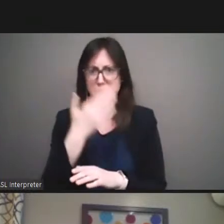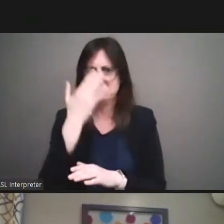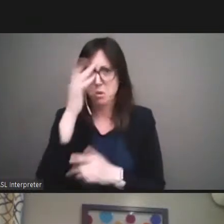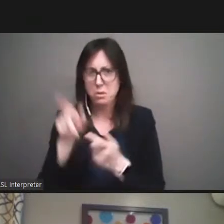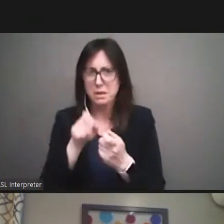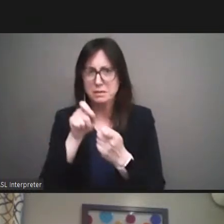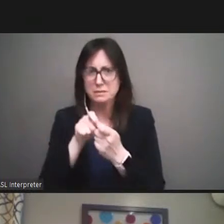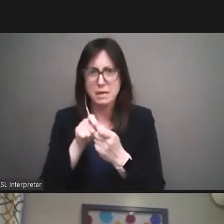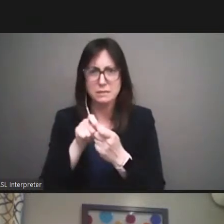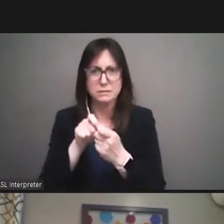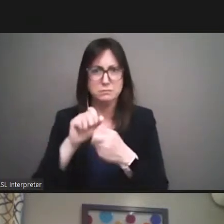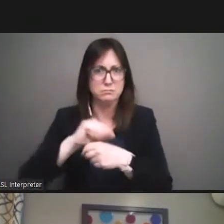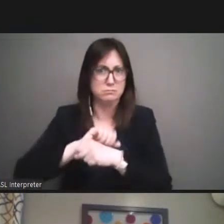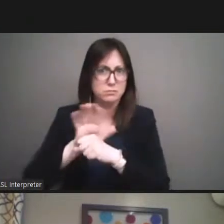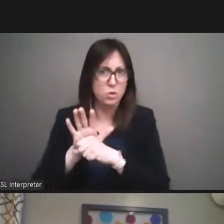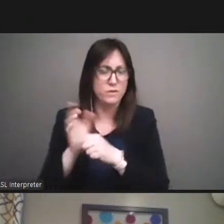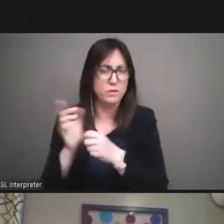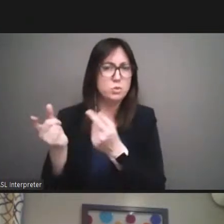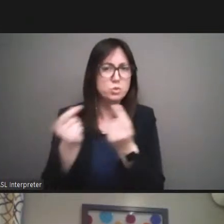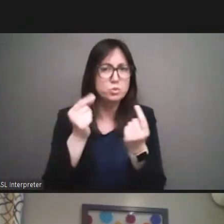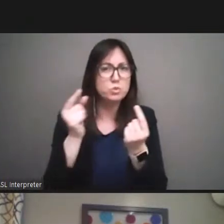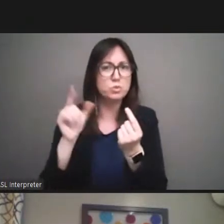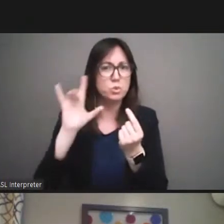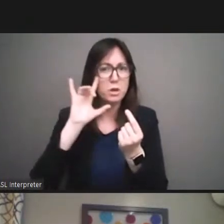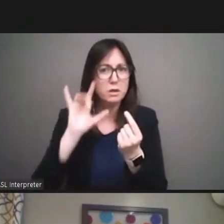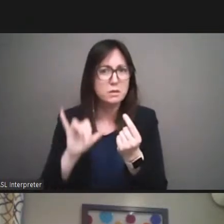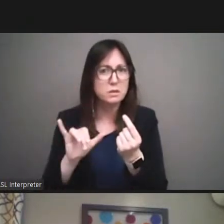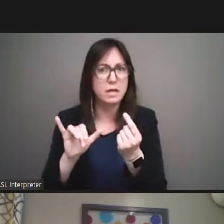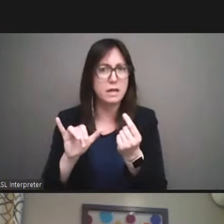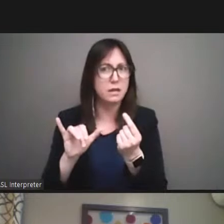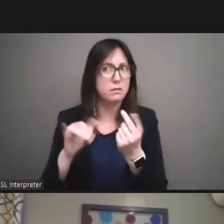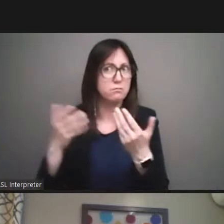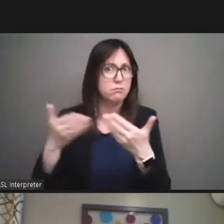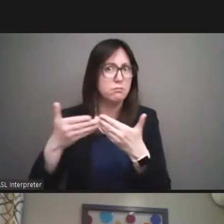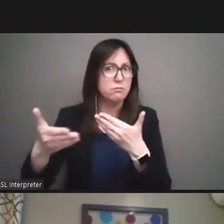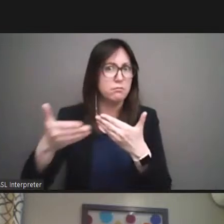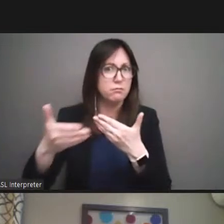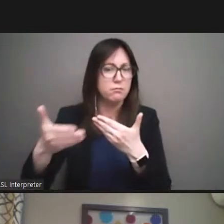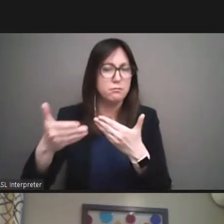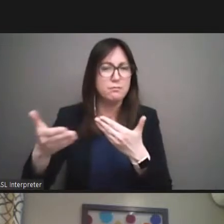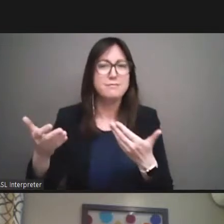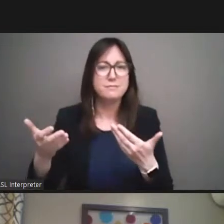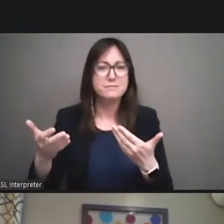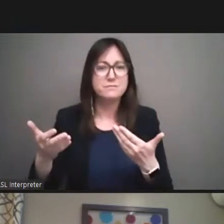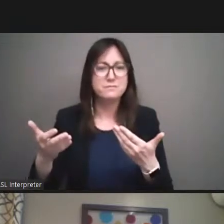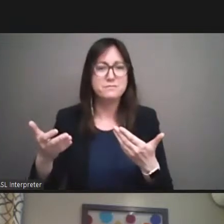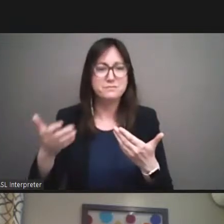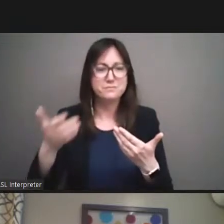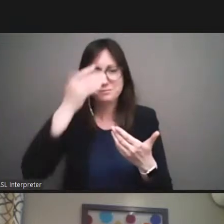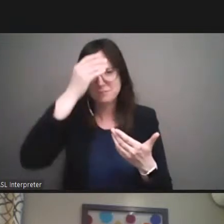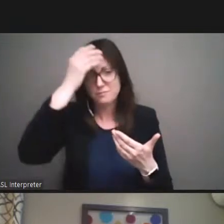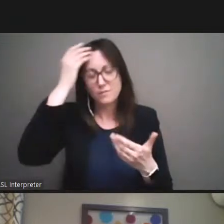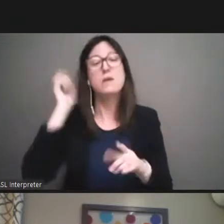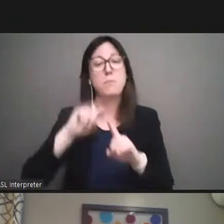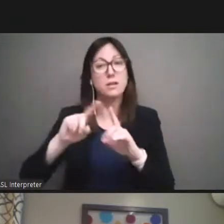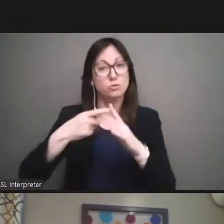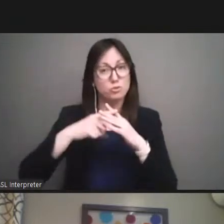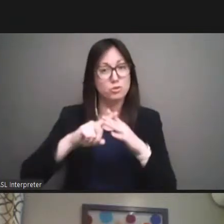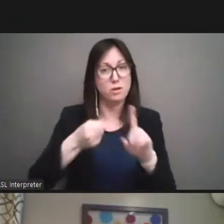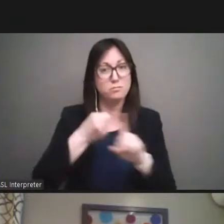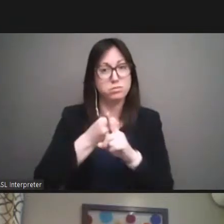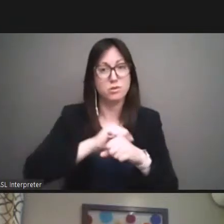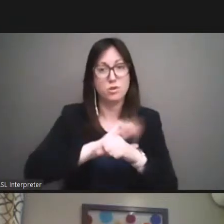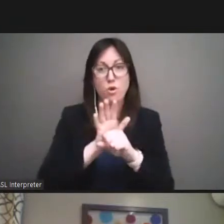of what what was awaiting us, let me say. At that time, I was perhaps